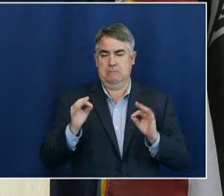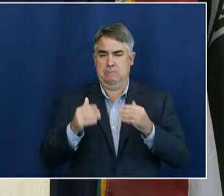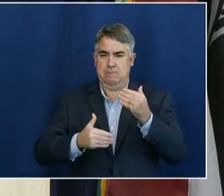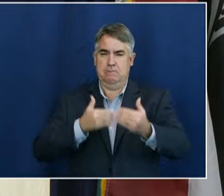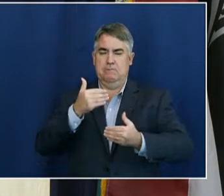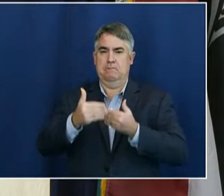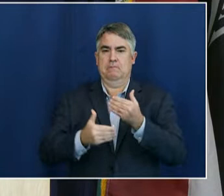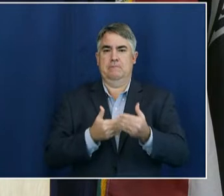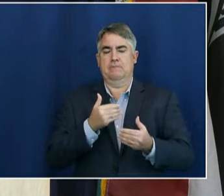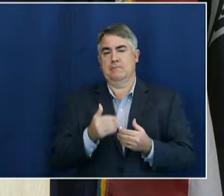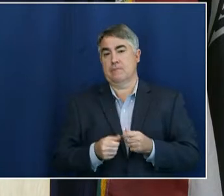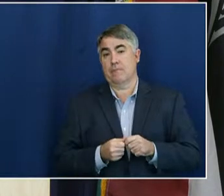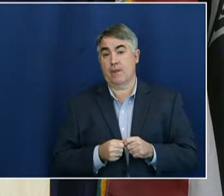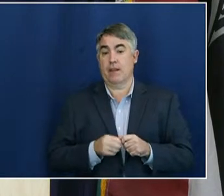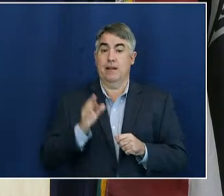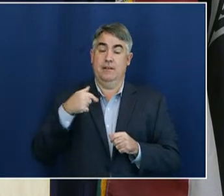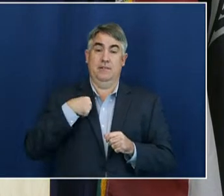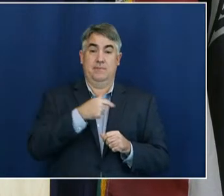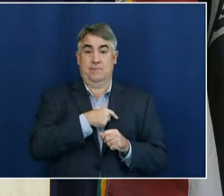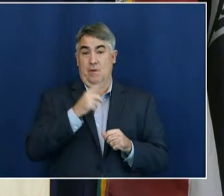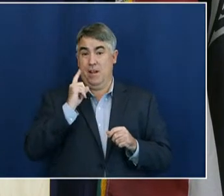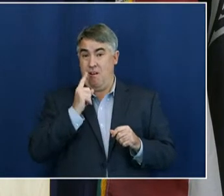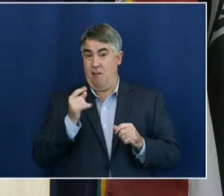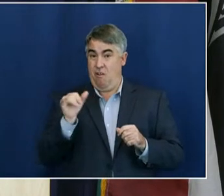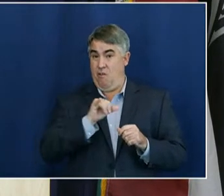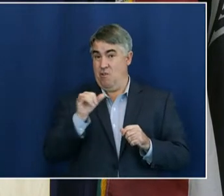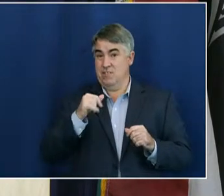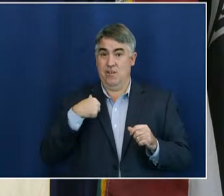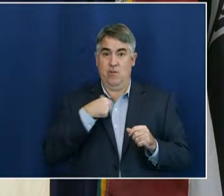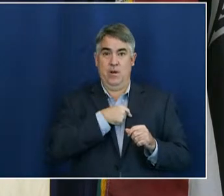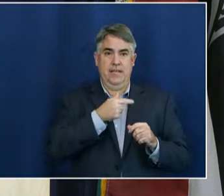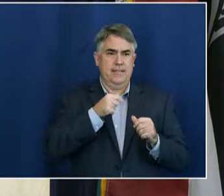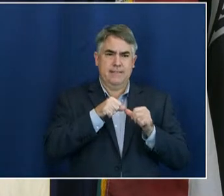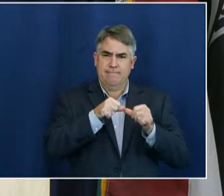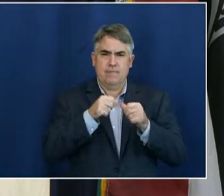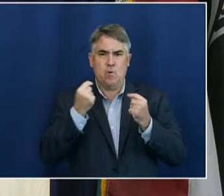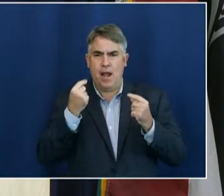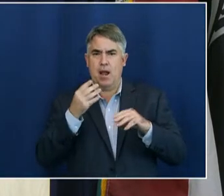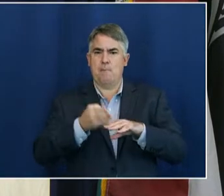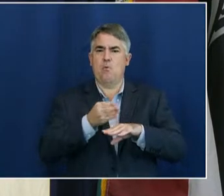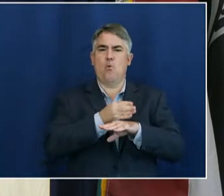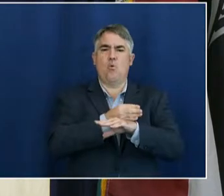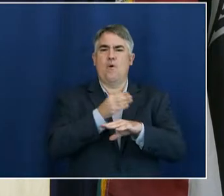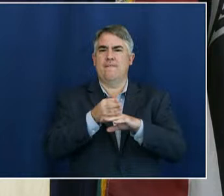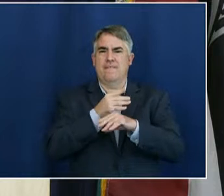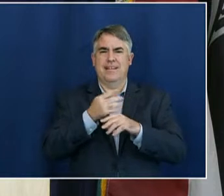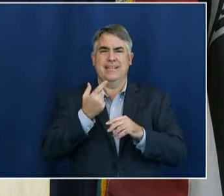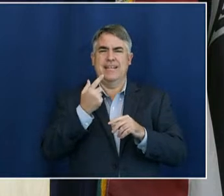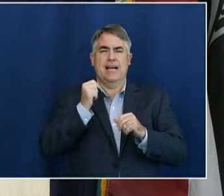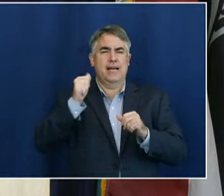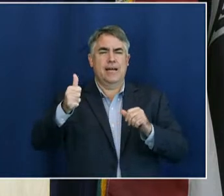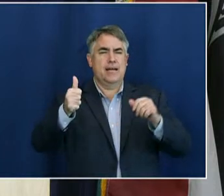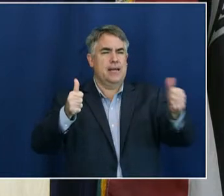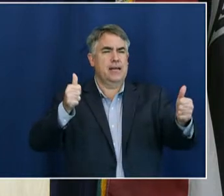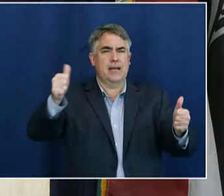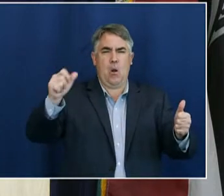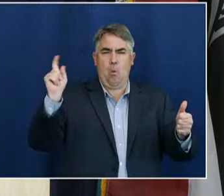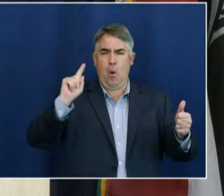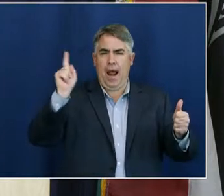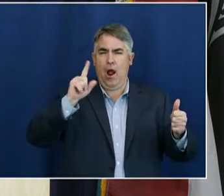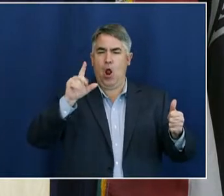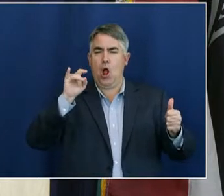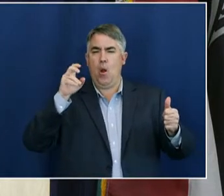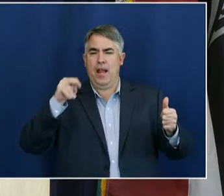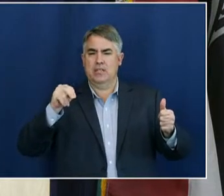We are also continuing to increase the availability of locations where individuals can get it. We now have